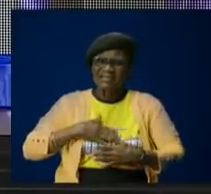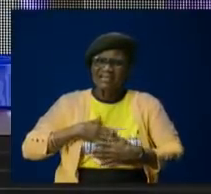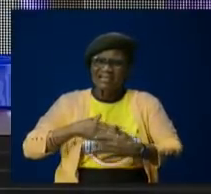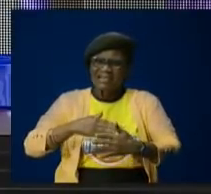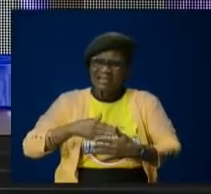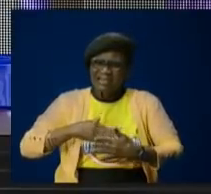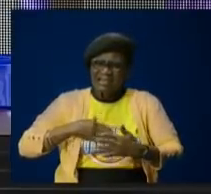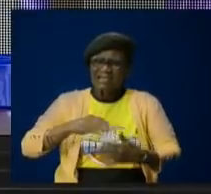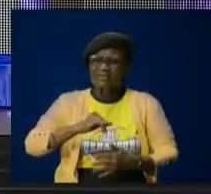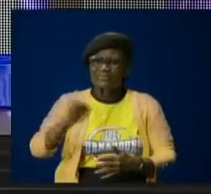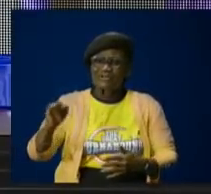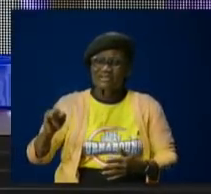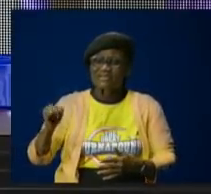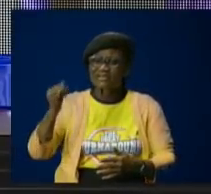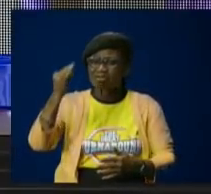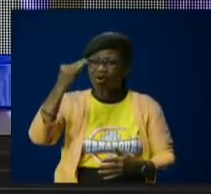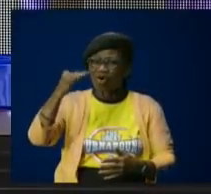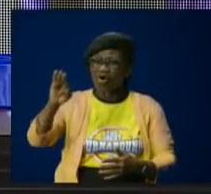of the victim.